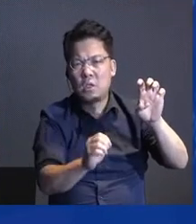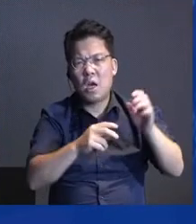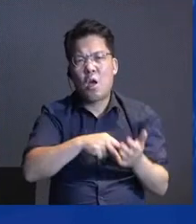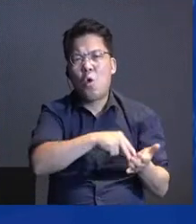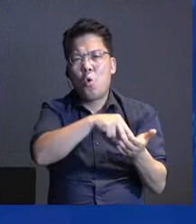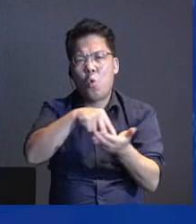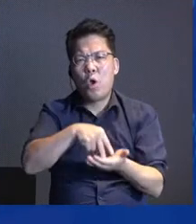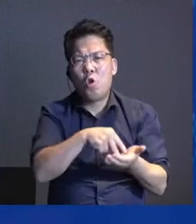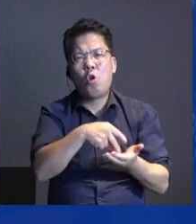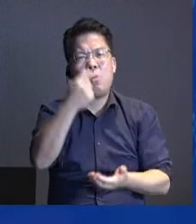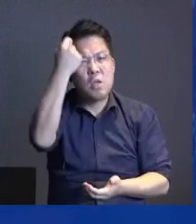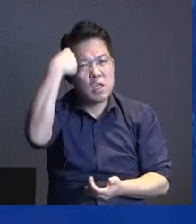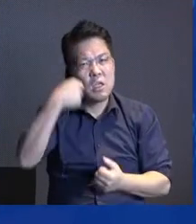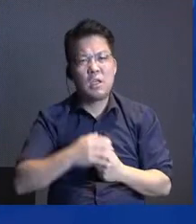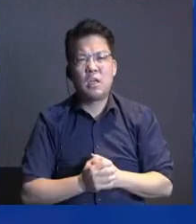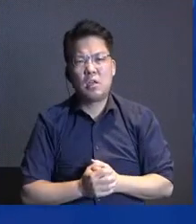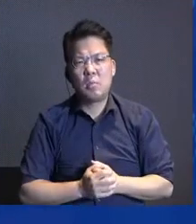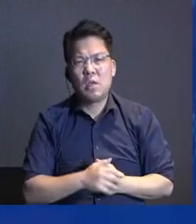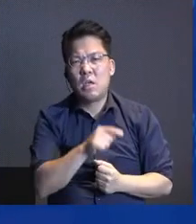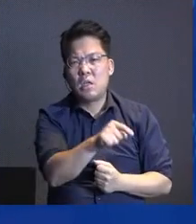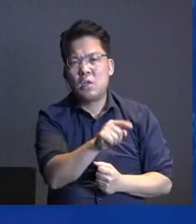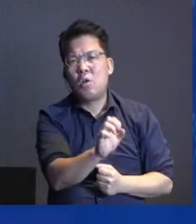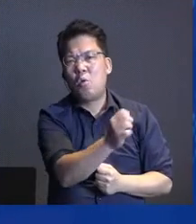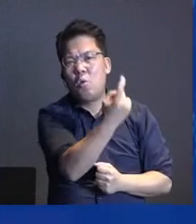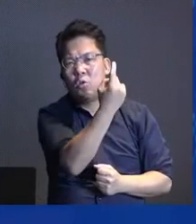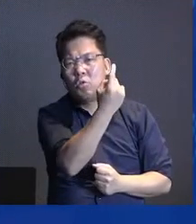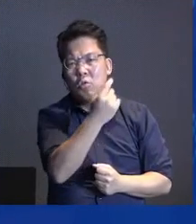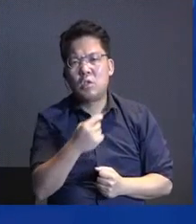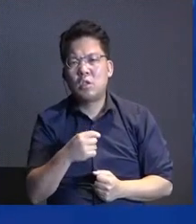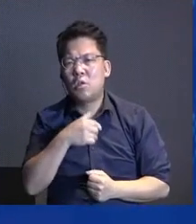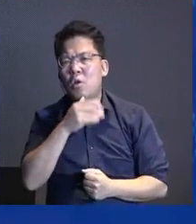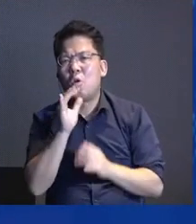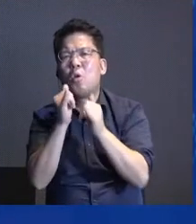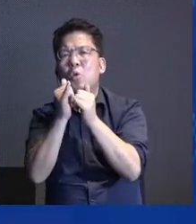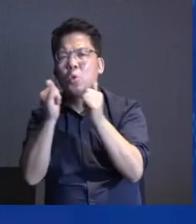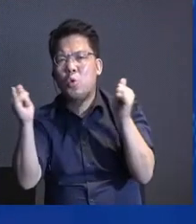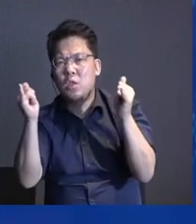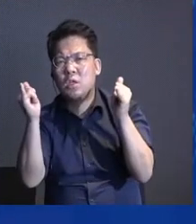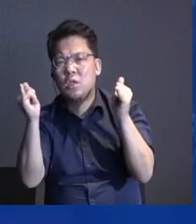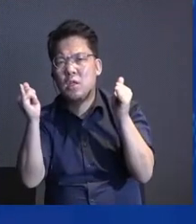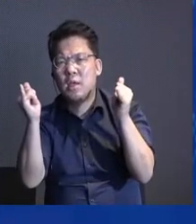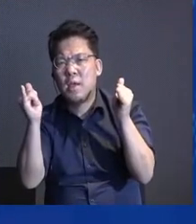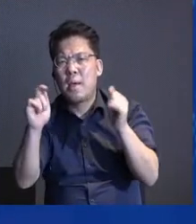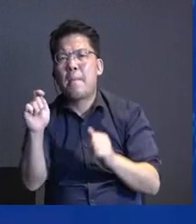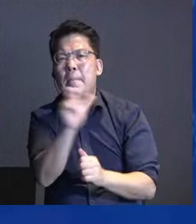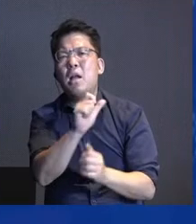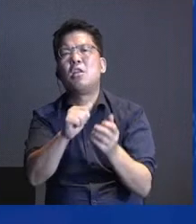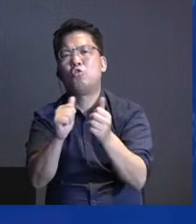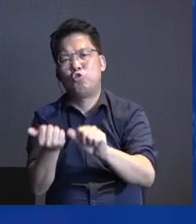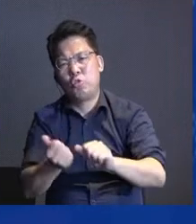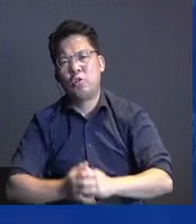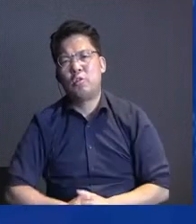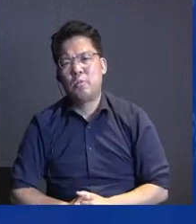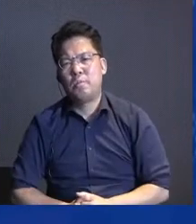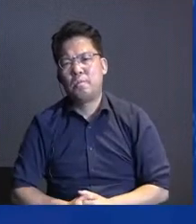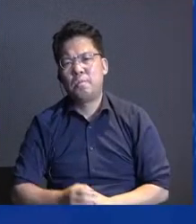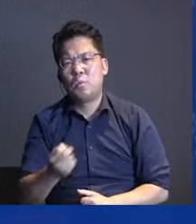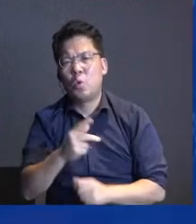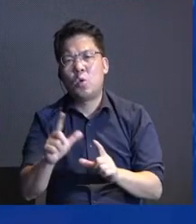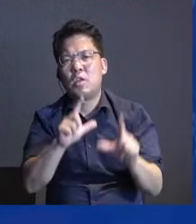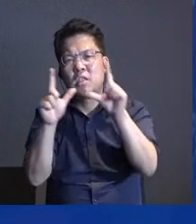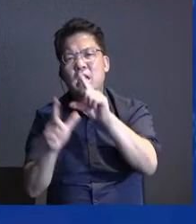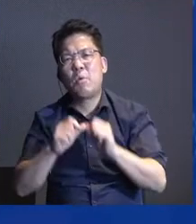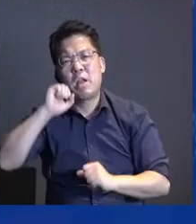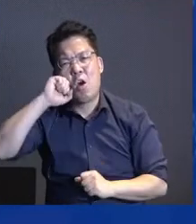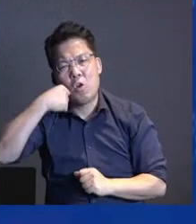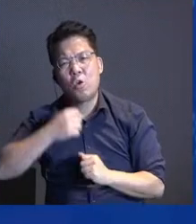life. In this report, WHO offers an opportunity for all stakeholders to act